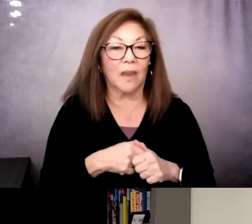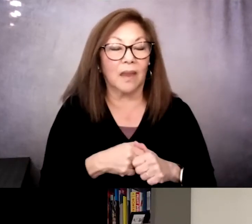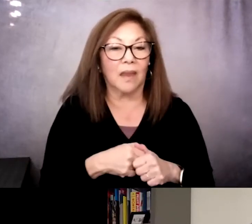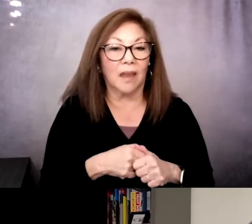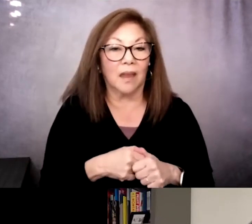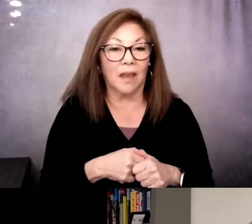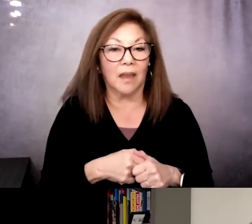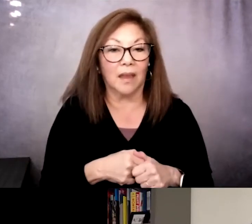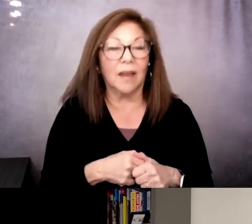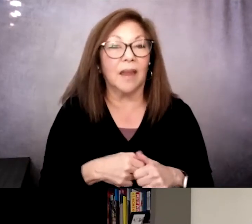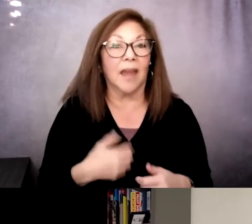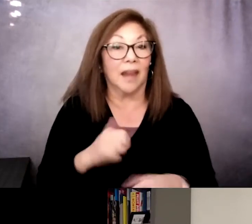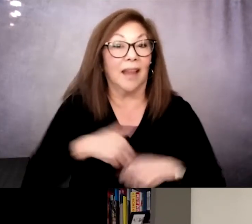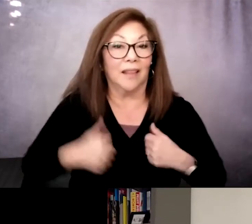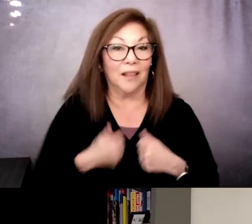And I'm in Brooklyn.